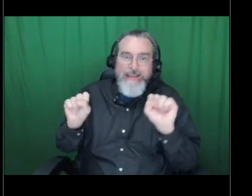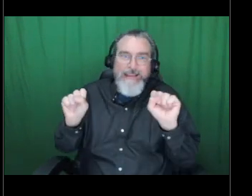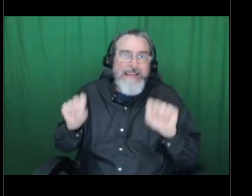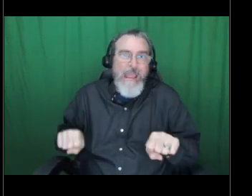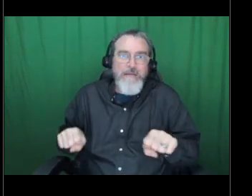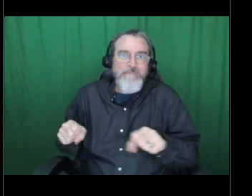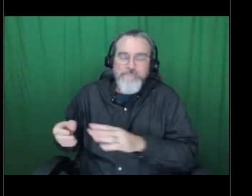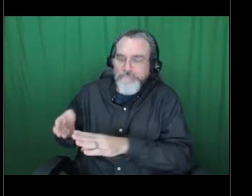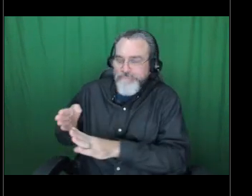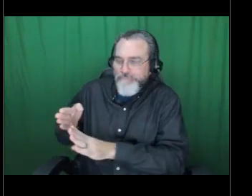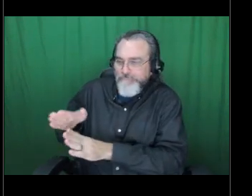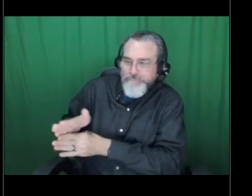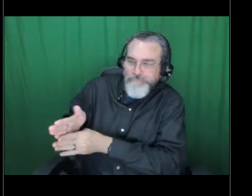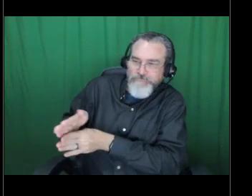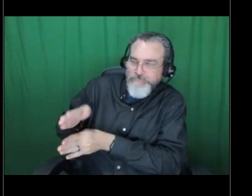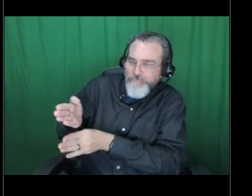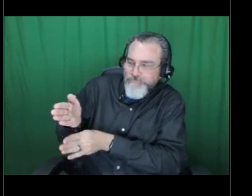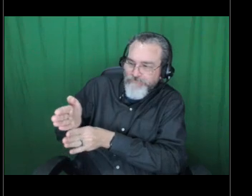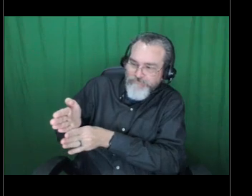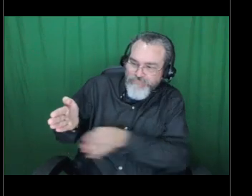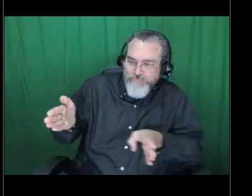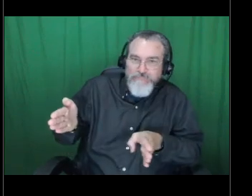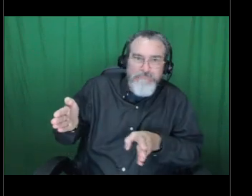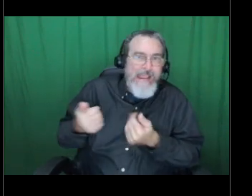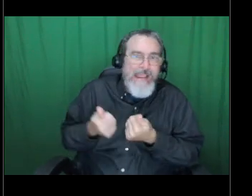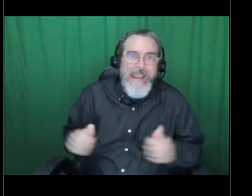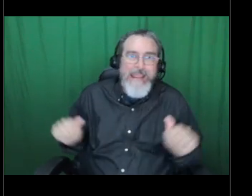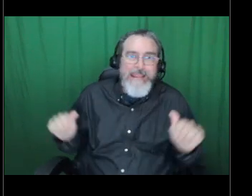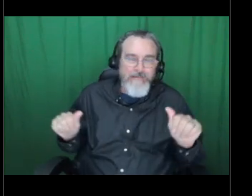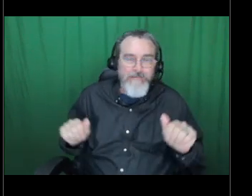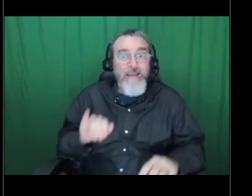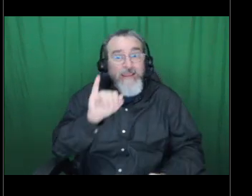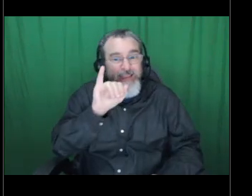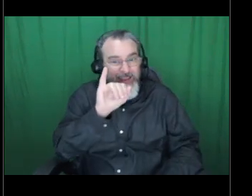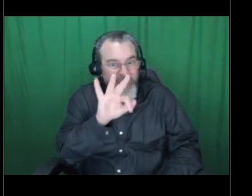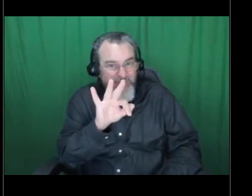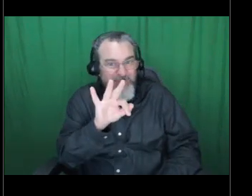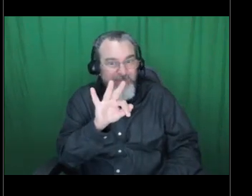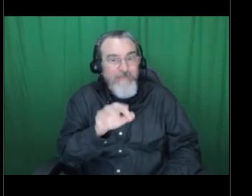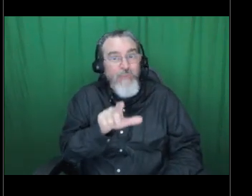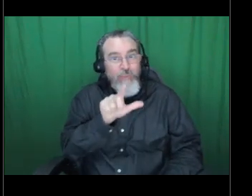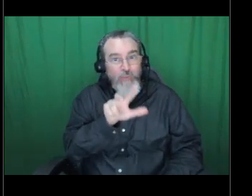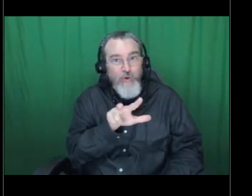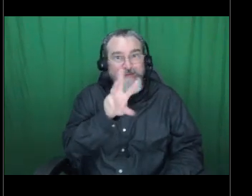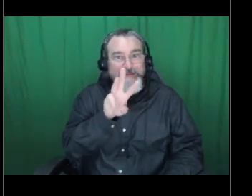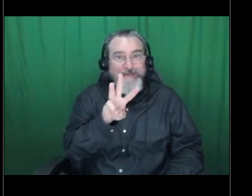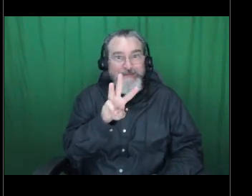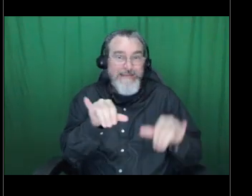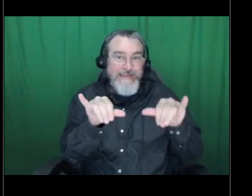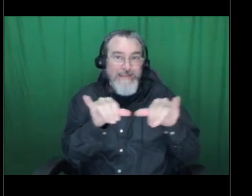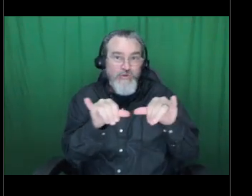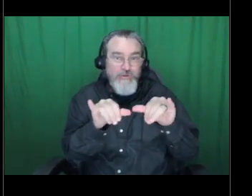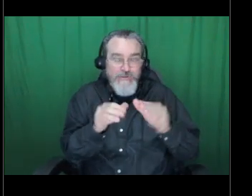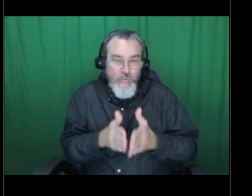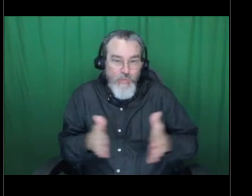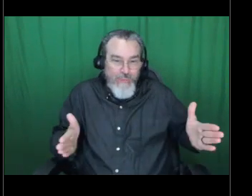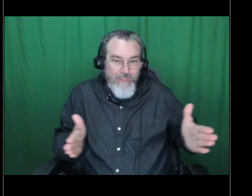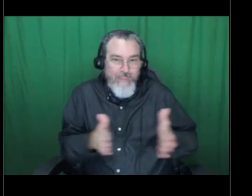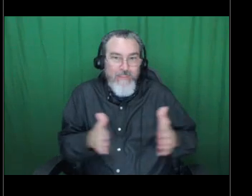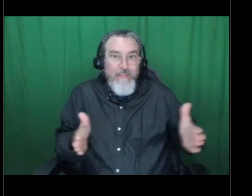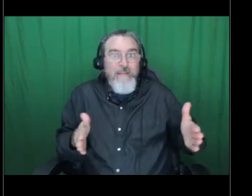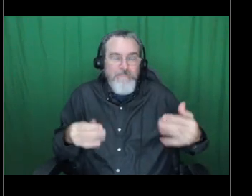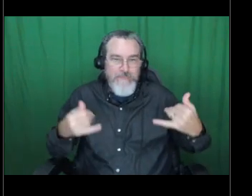amount as long as the minimum clear width of 36 inches is